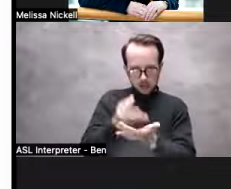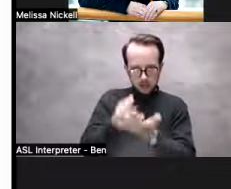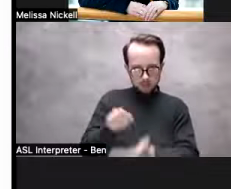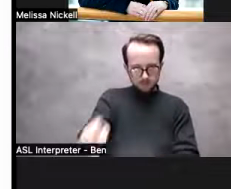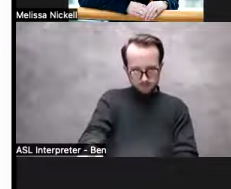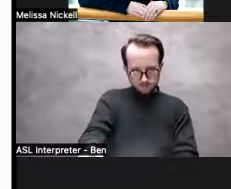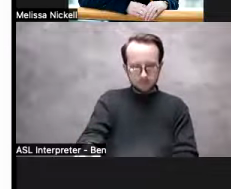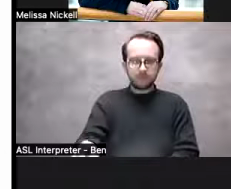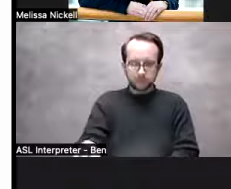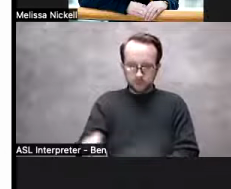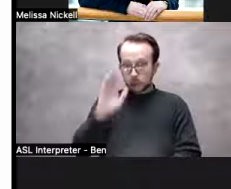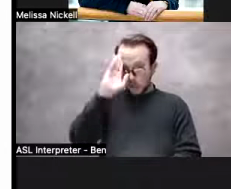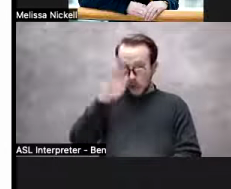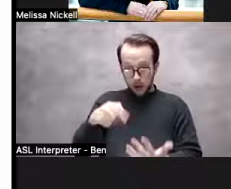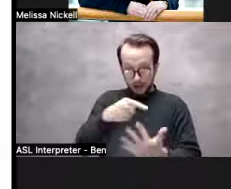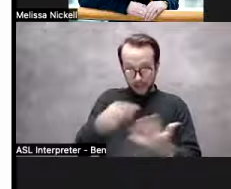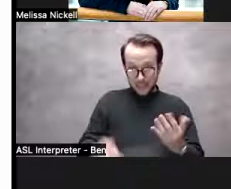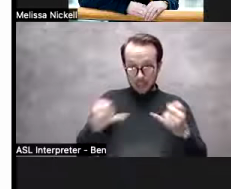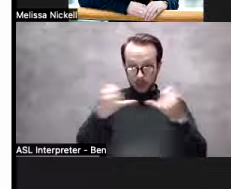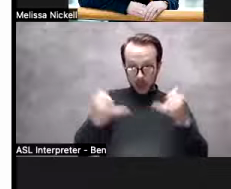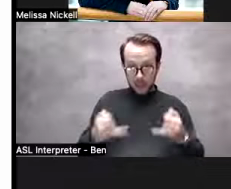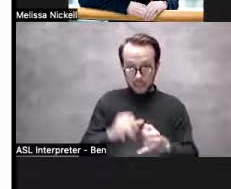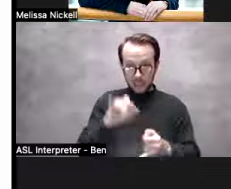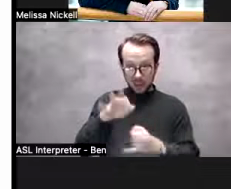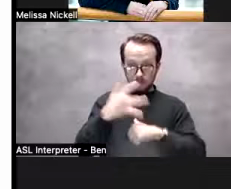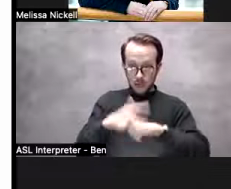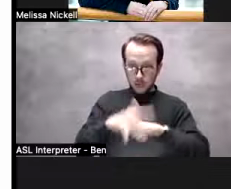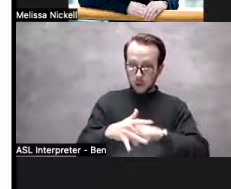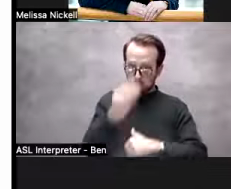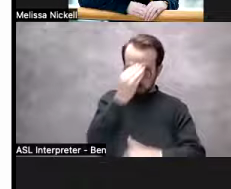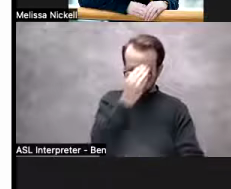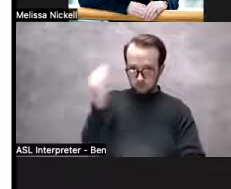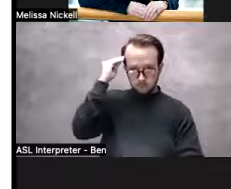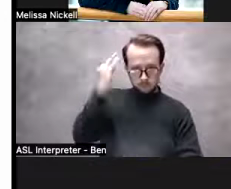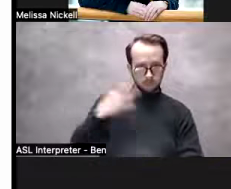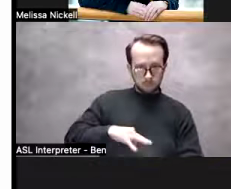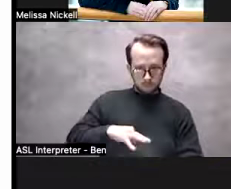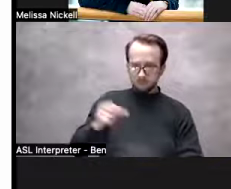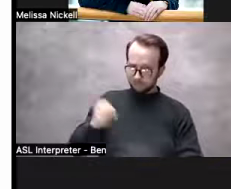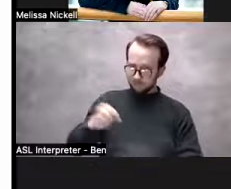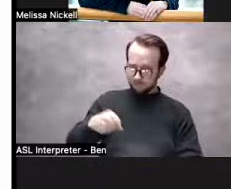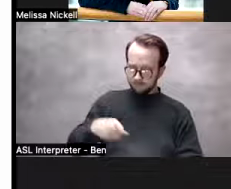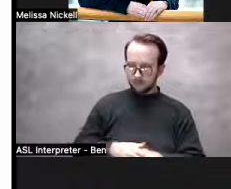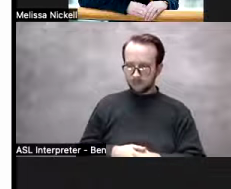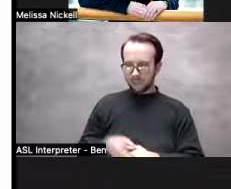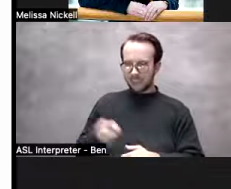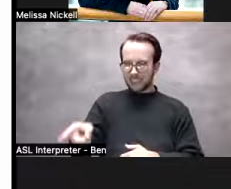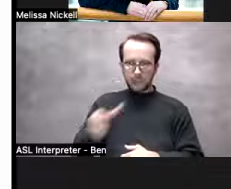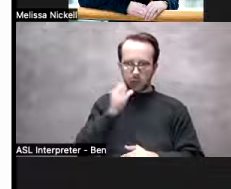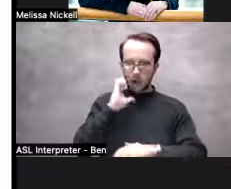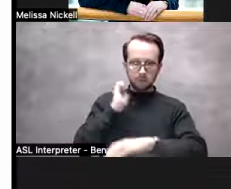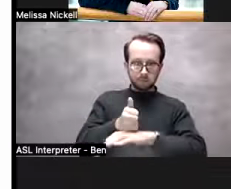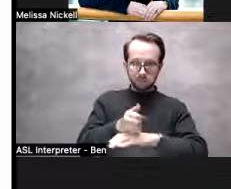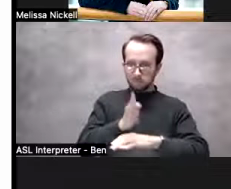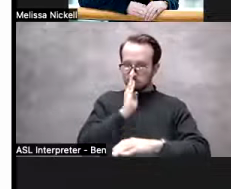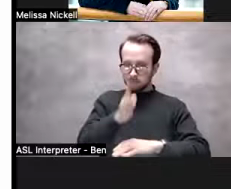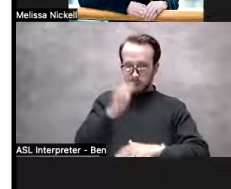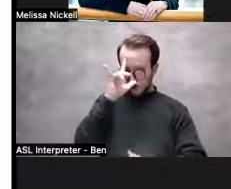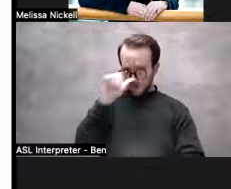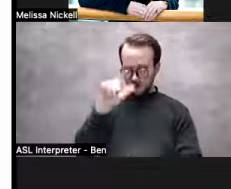pay lines, if they're available, can really be helpful. Now, these are not written in stone. For